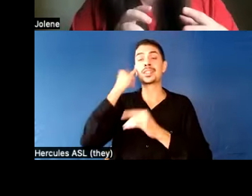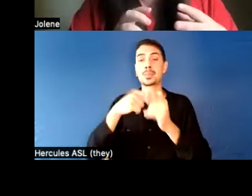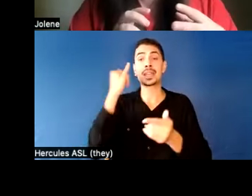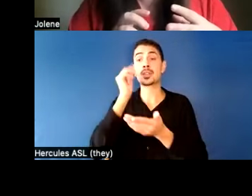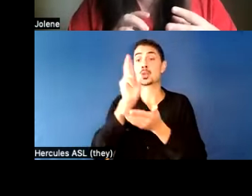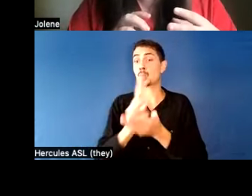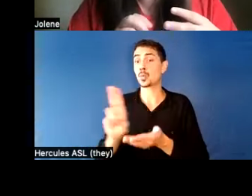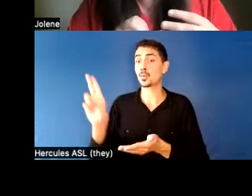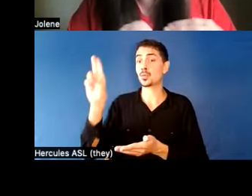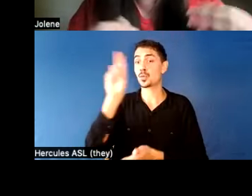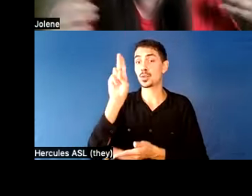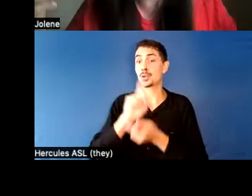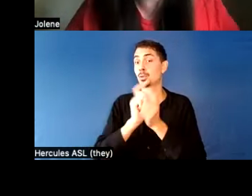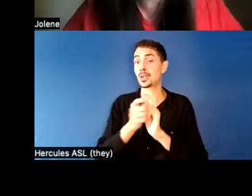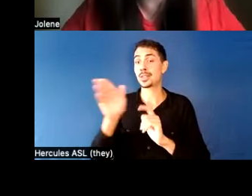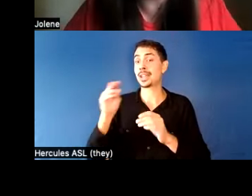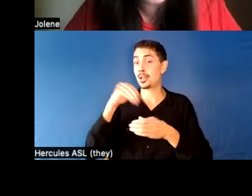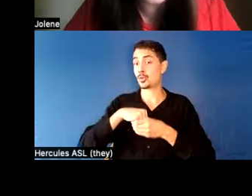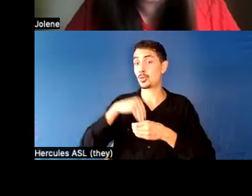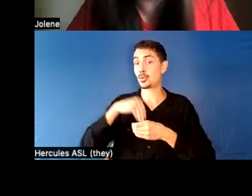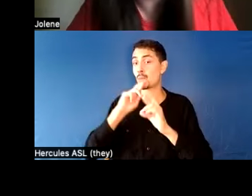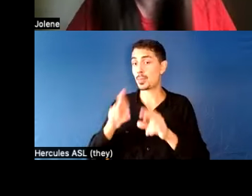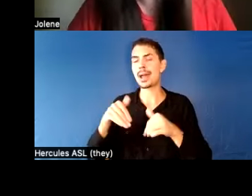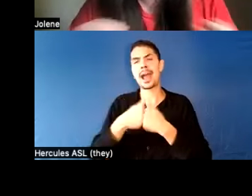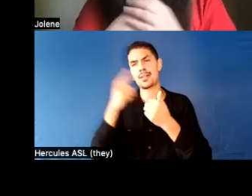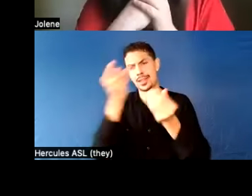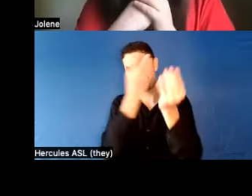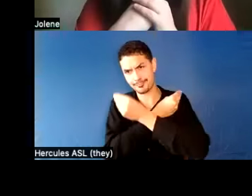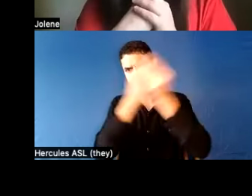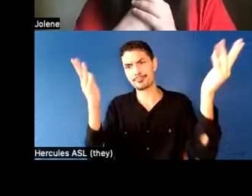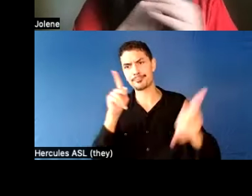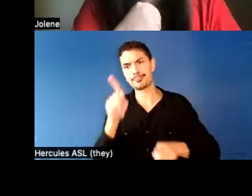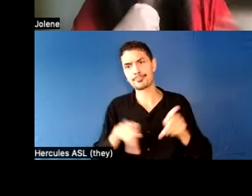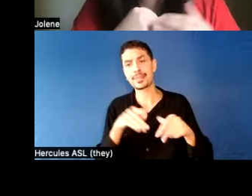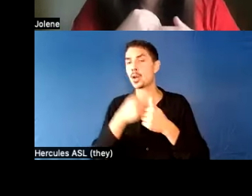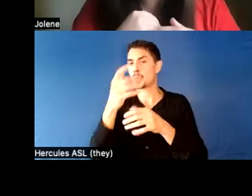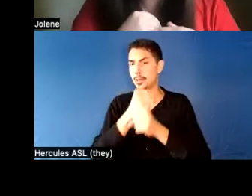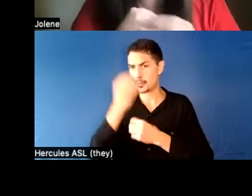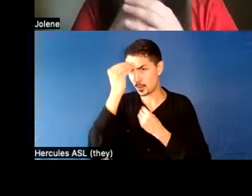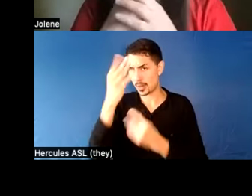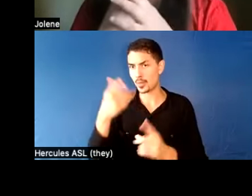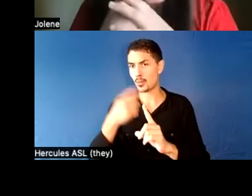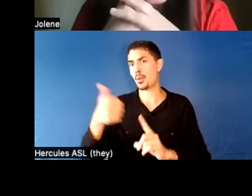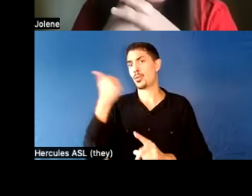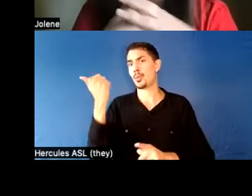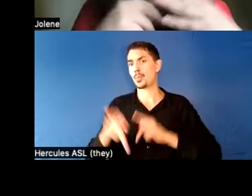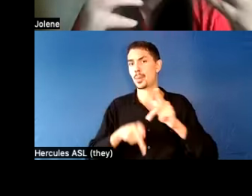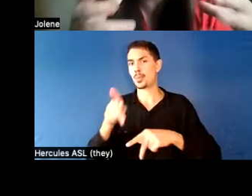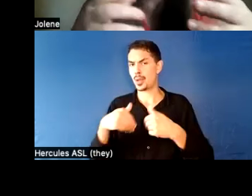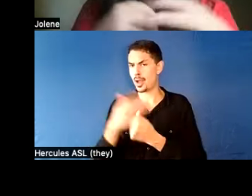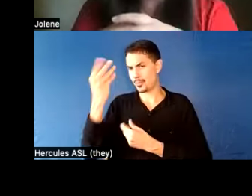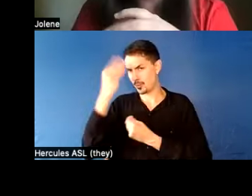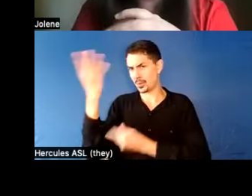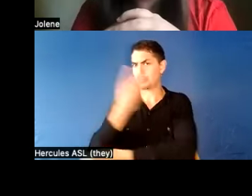they're handling their internal response. How do they let people know? And how do you get information from other people? And so